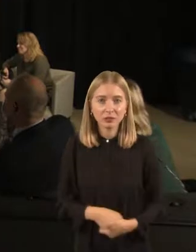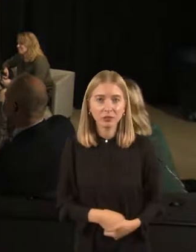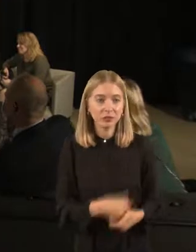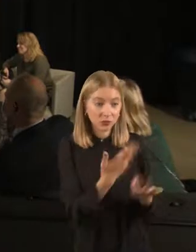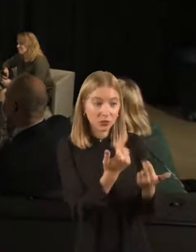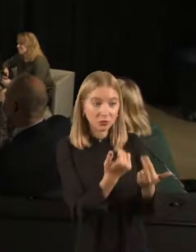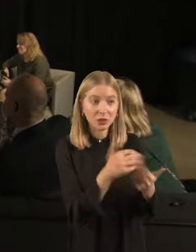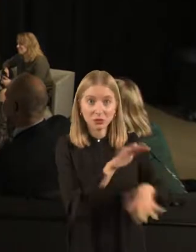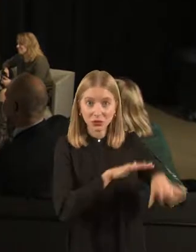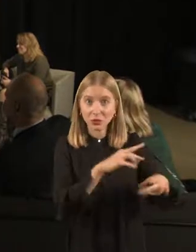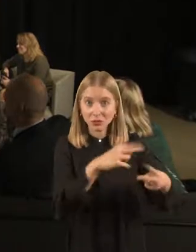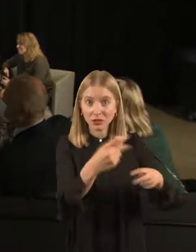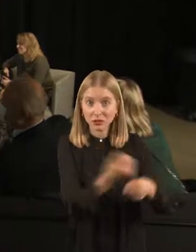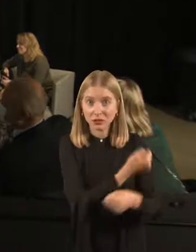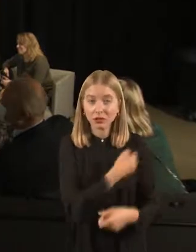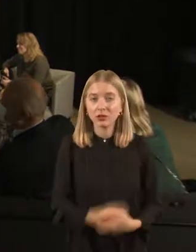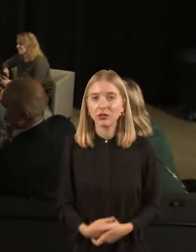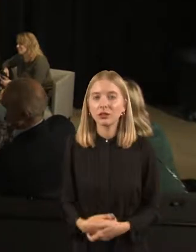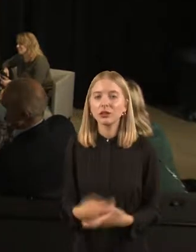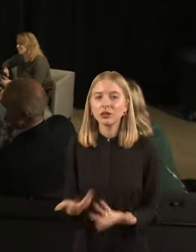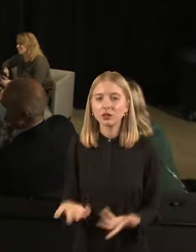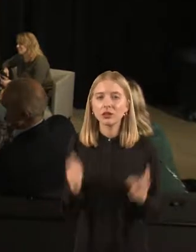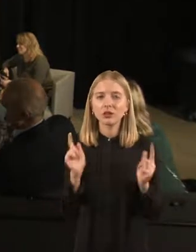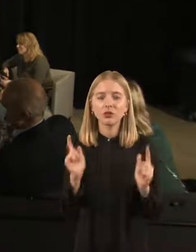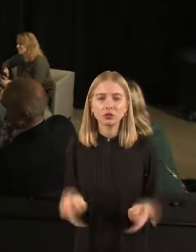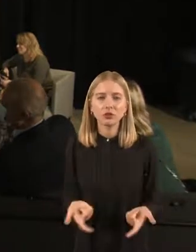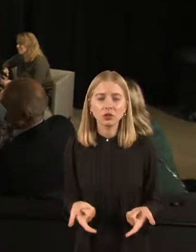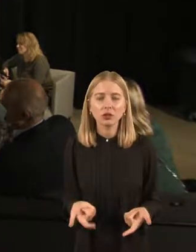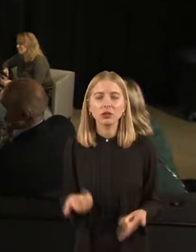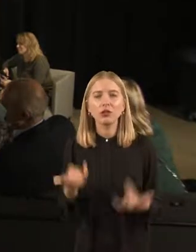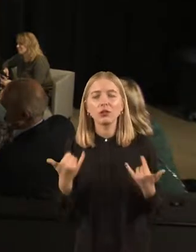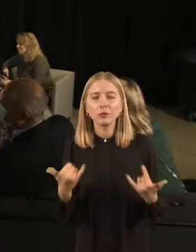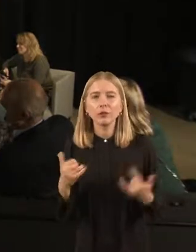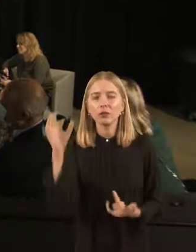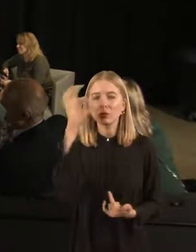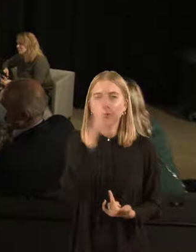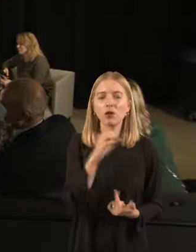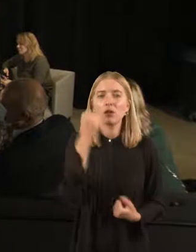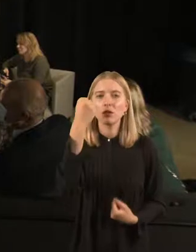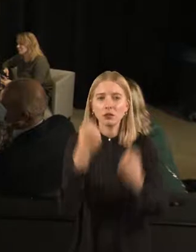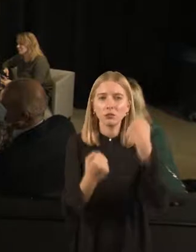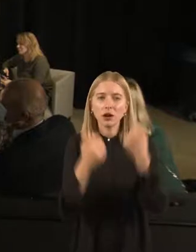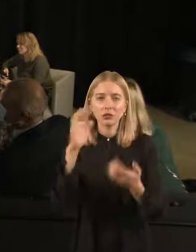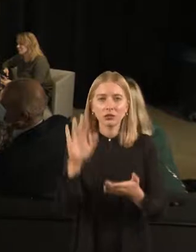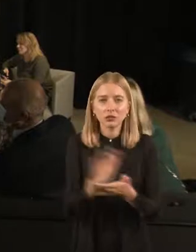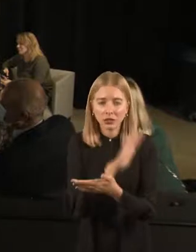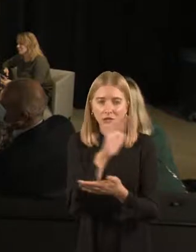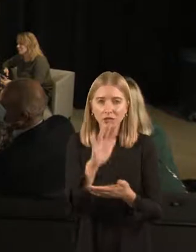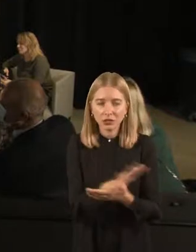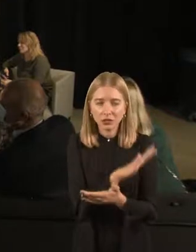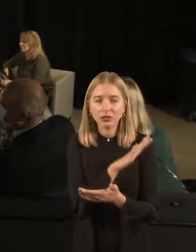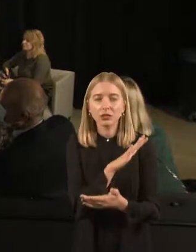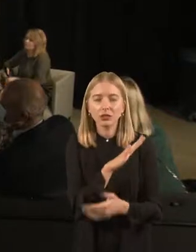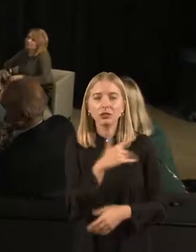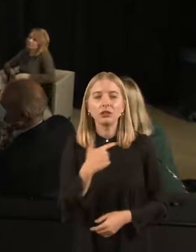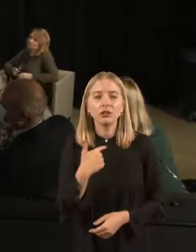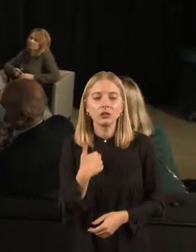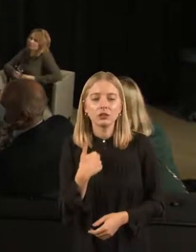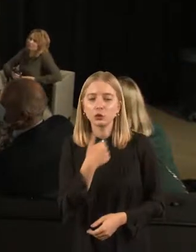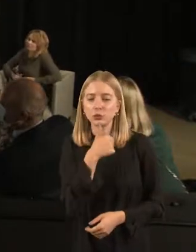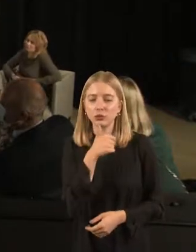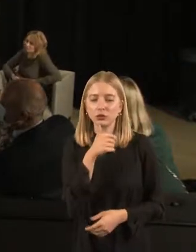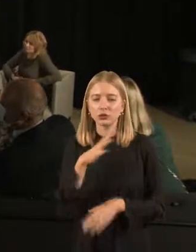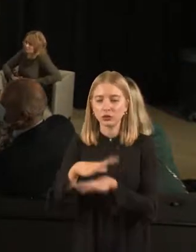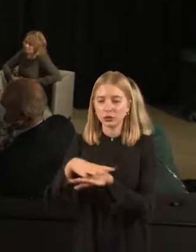something. Yes, change the situation. Well, I believe that when it comes to pollution